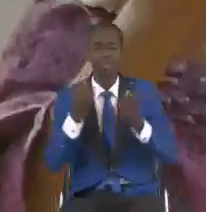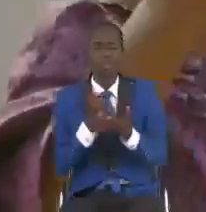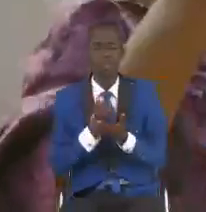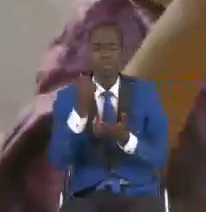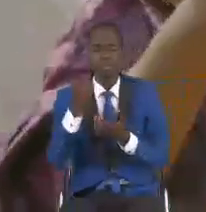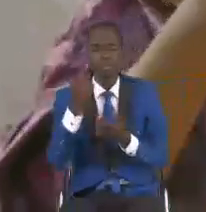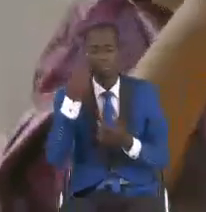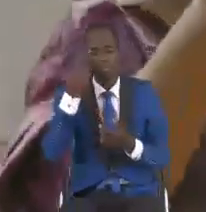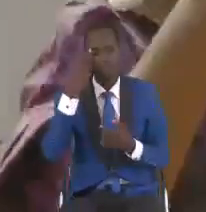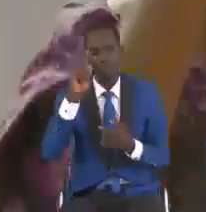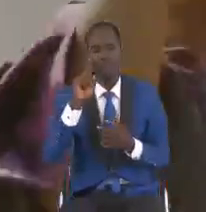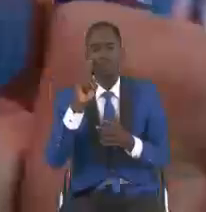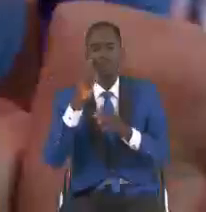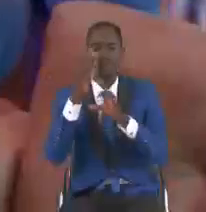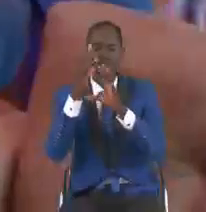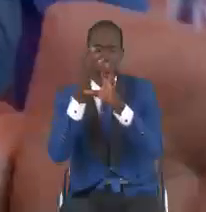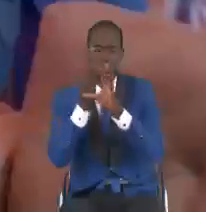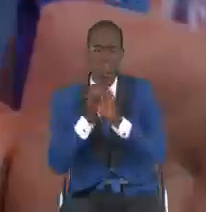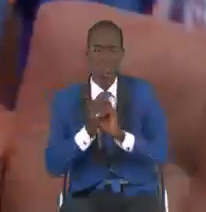for achievement.